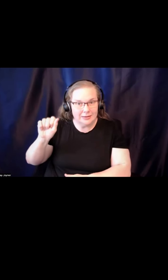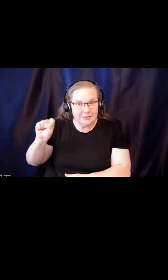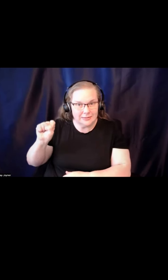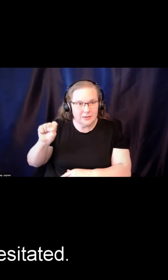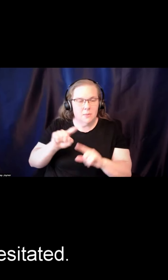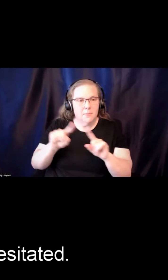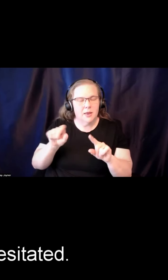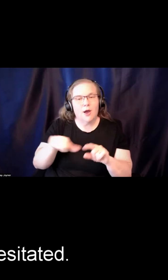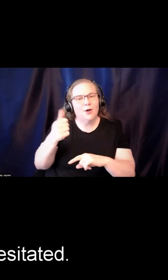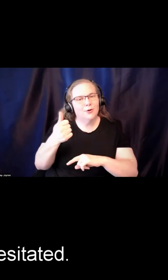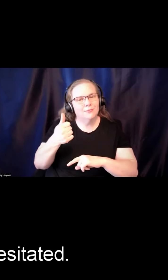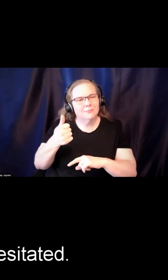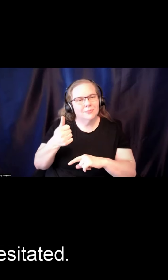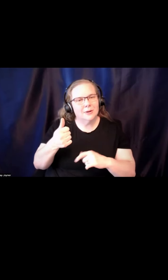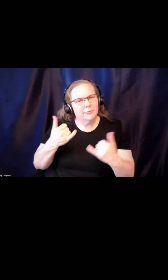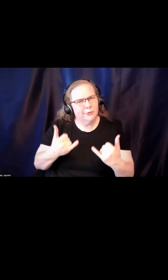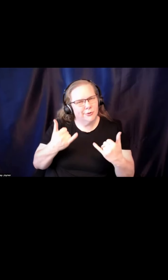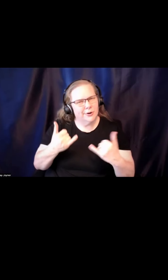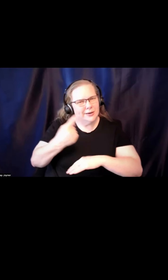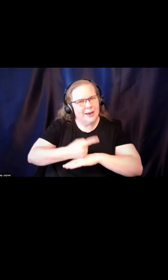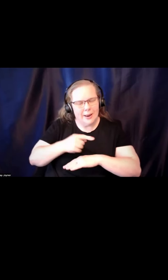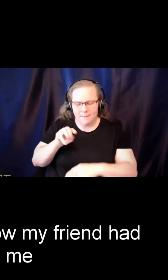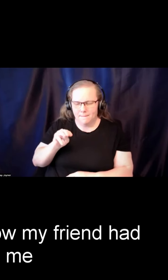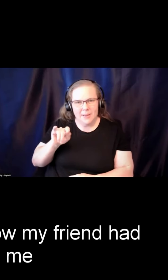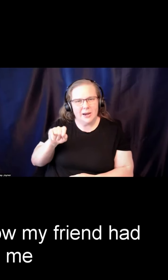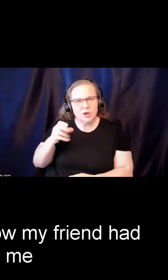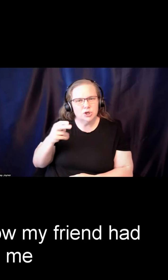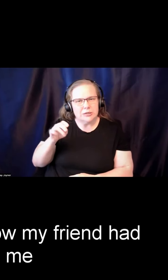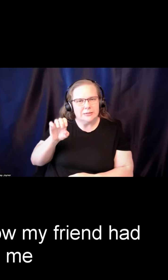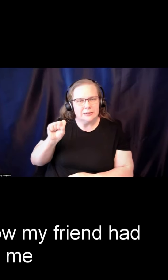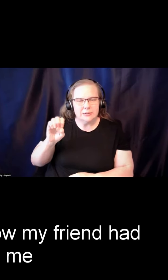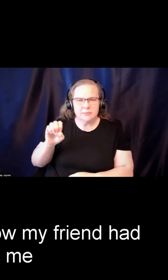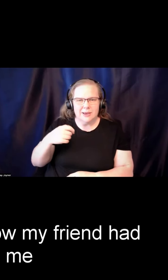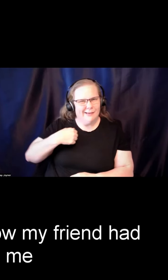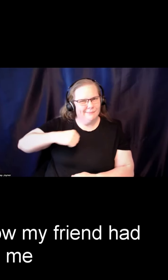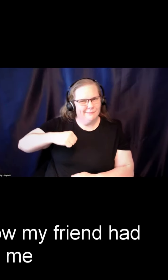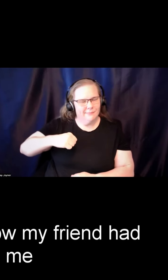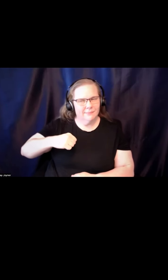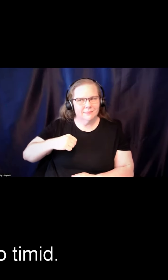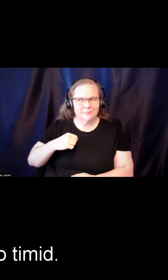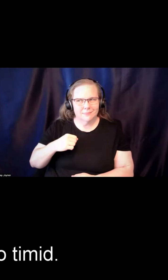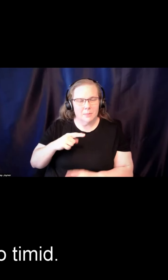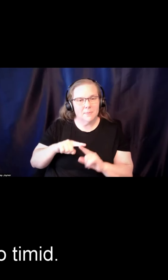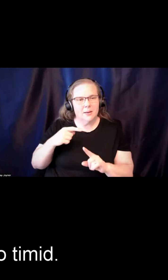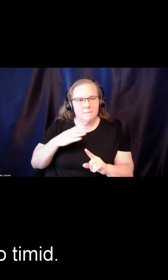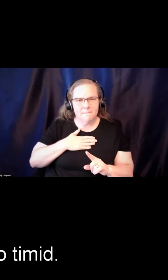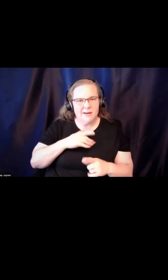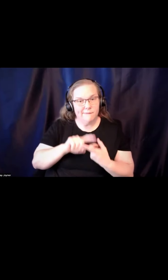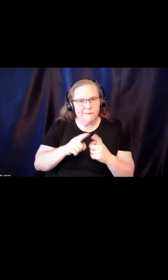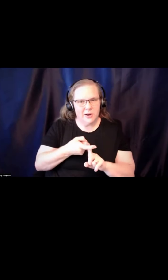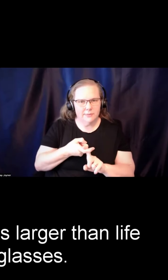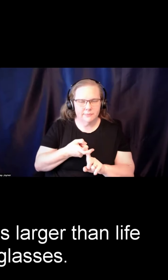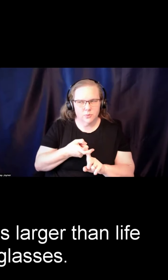Medicis. Logically, I hesitated. But then I recalled how my friend had hectored me for being too